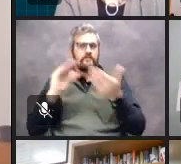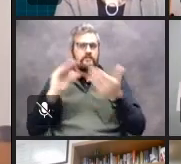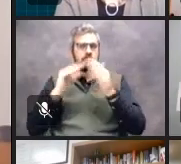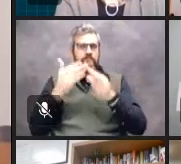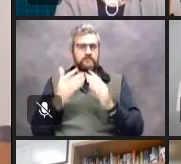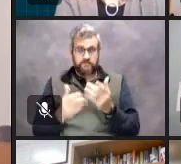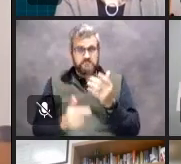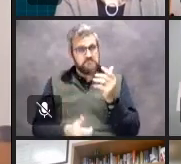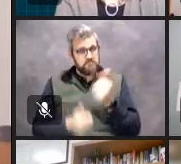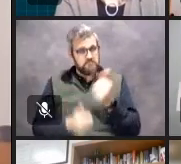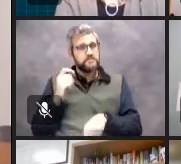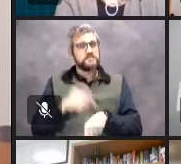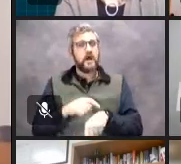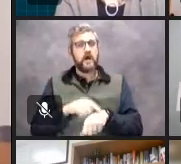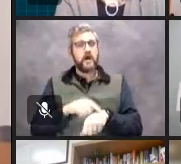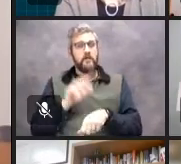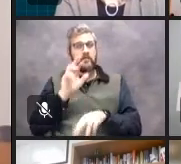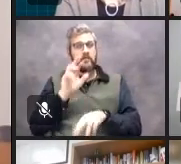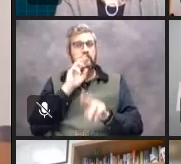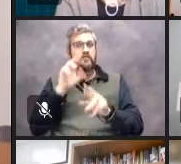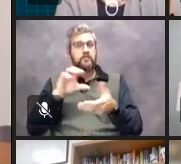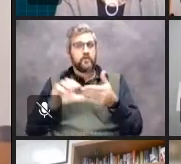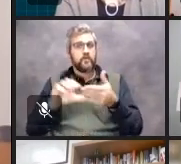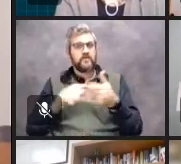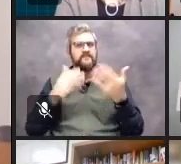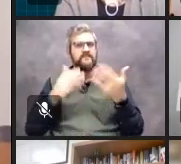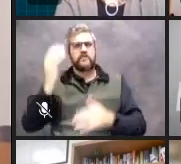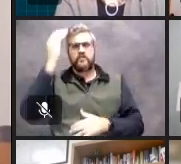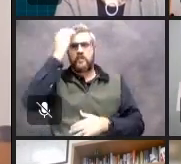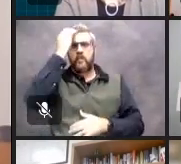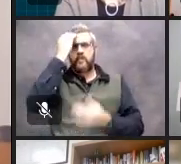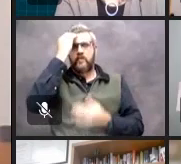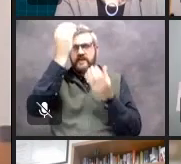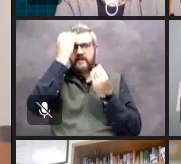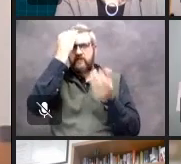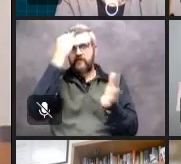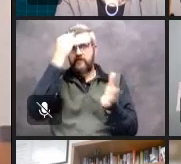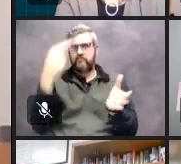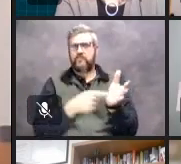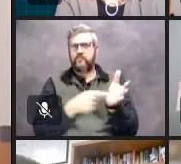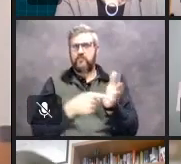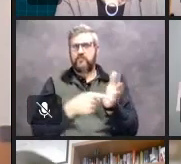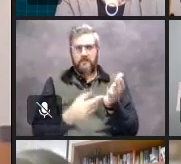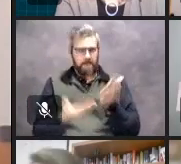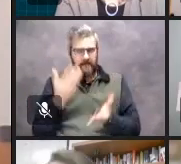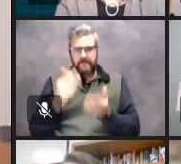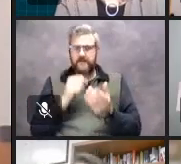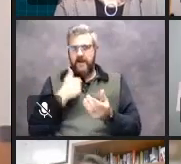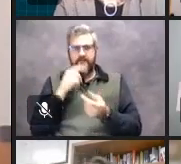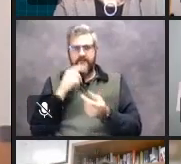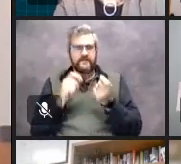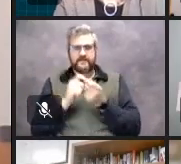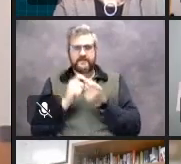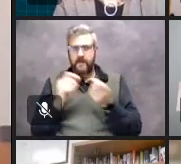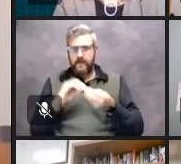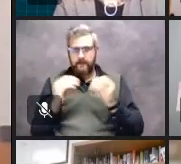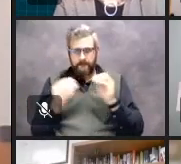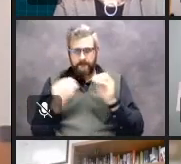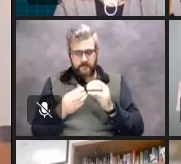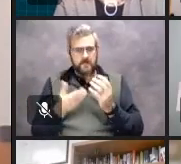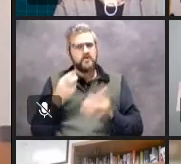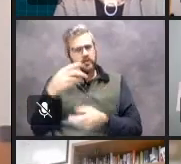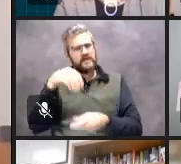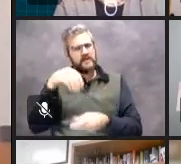probably a lot of the school report card stuff, that information. It's, you may not have the exact number. You probably have a pretty good feel because you're in a